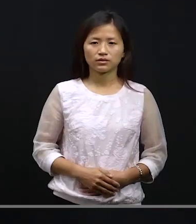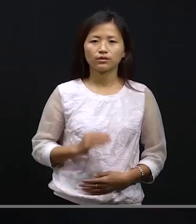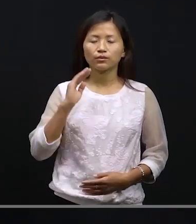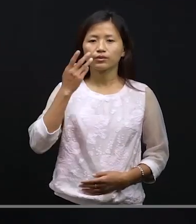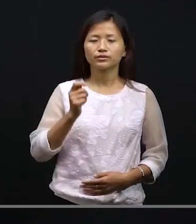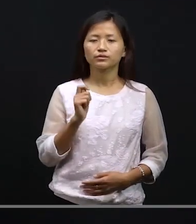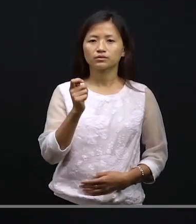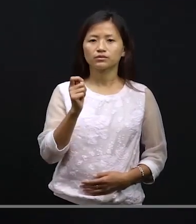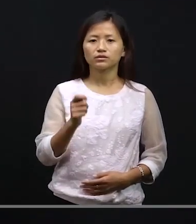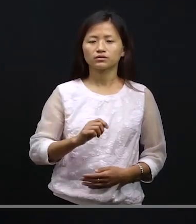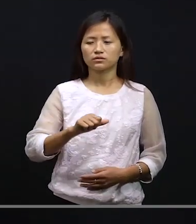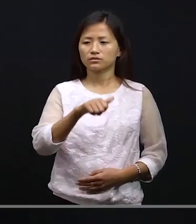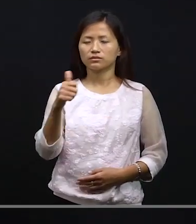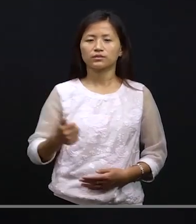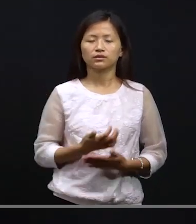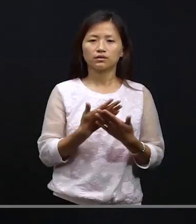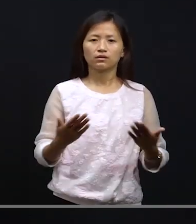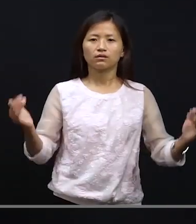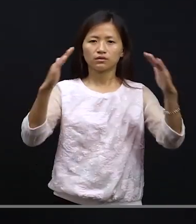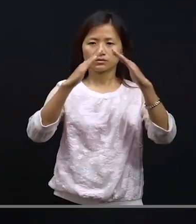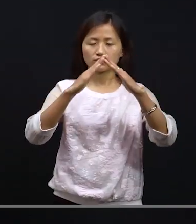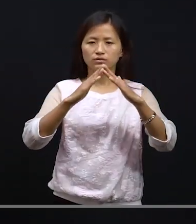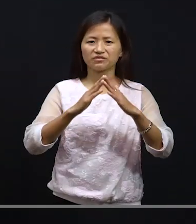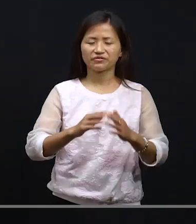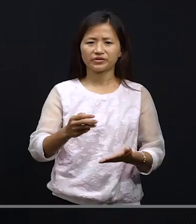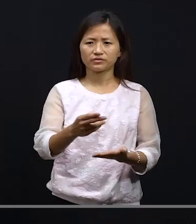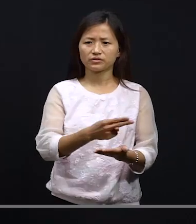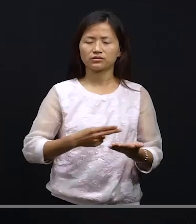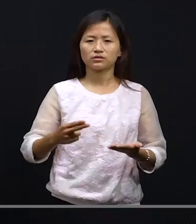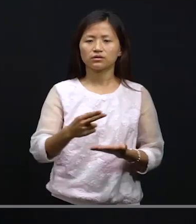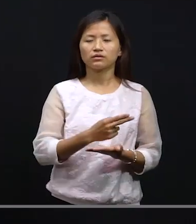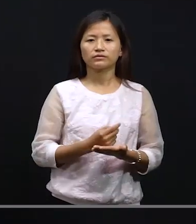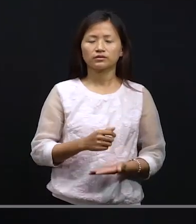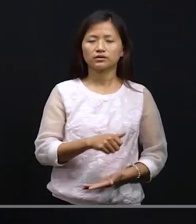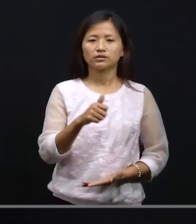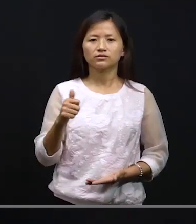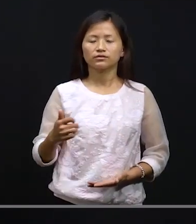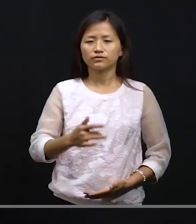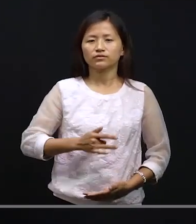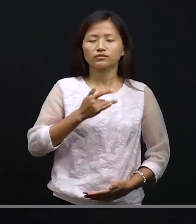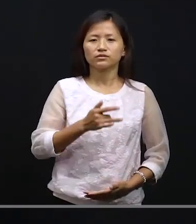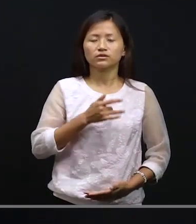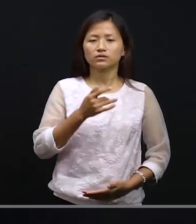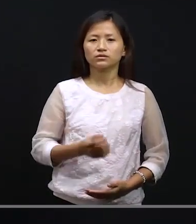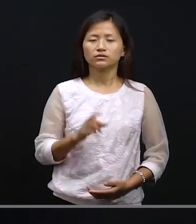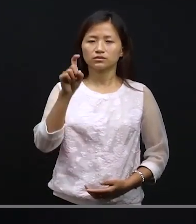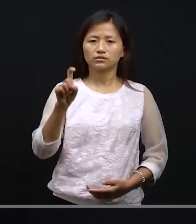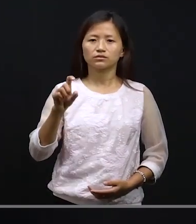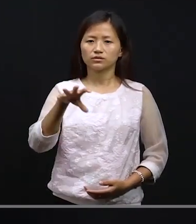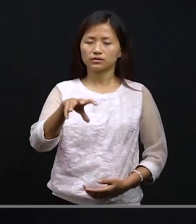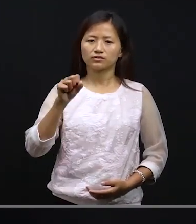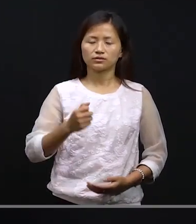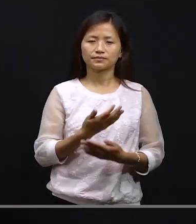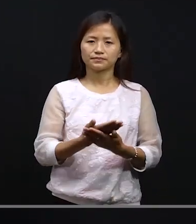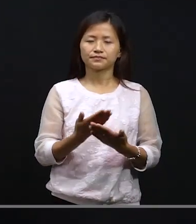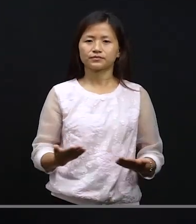go and work in somebody's house or somebody's field or do anything for them, you feel that you always need to get something, and that